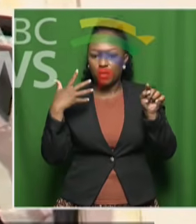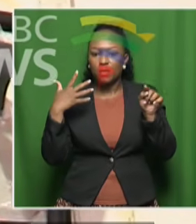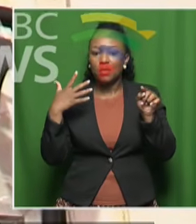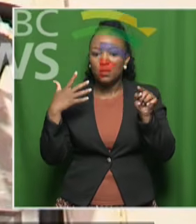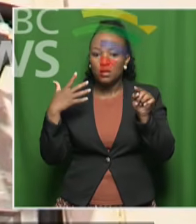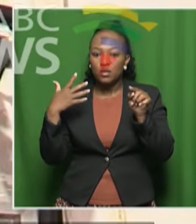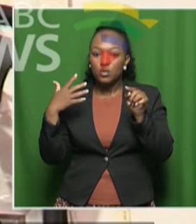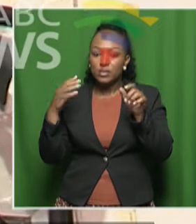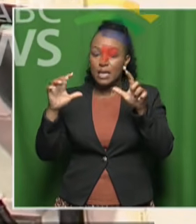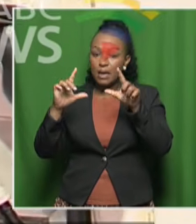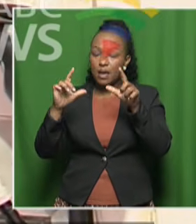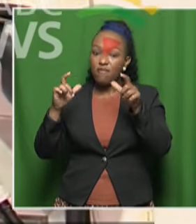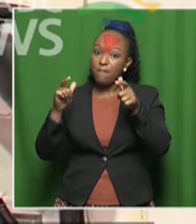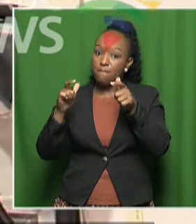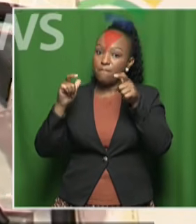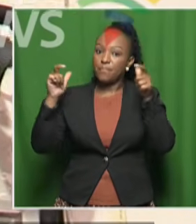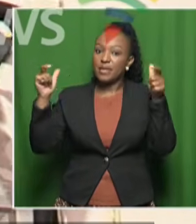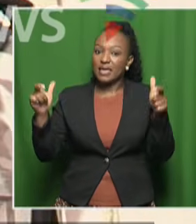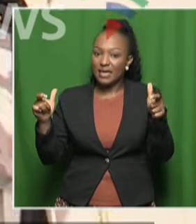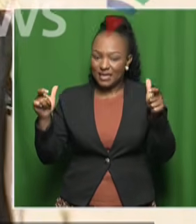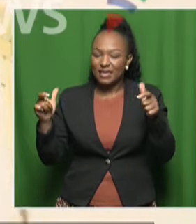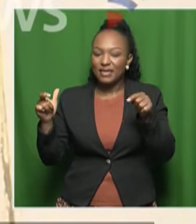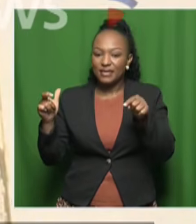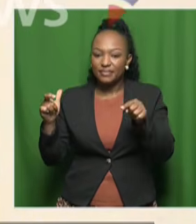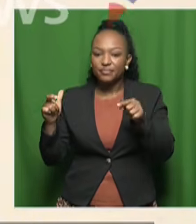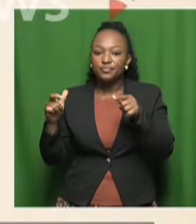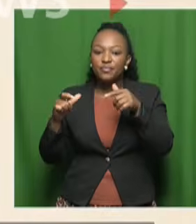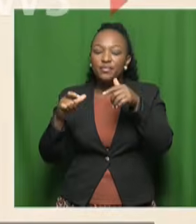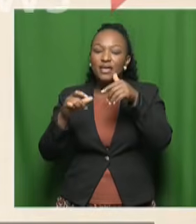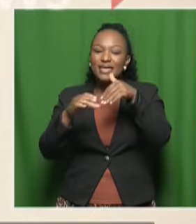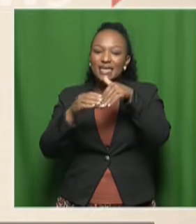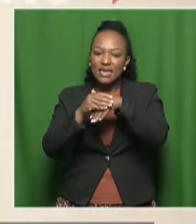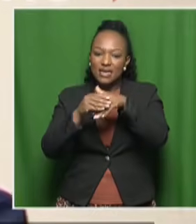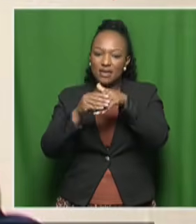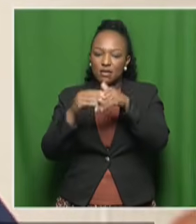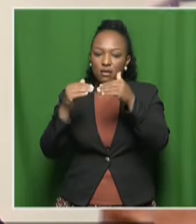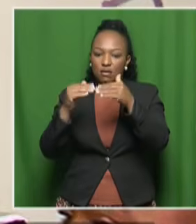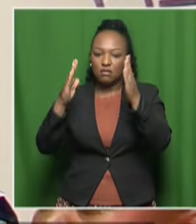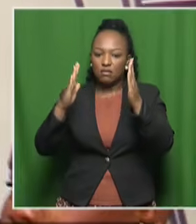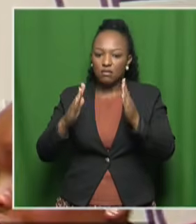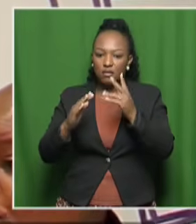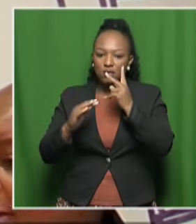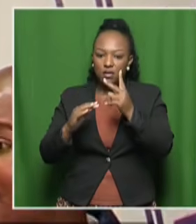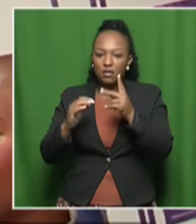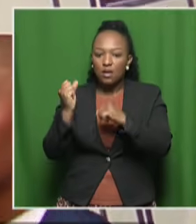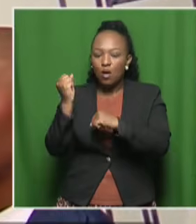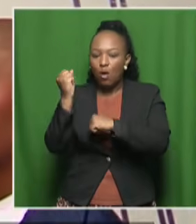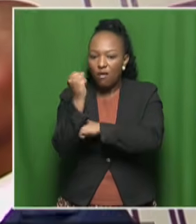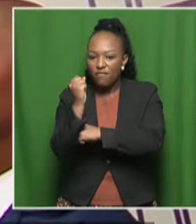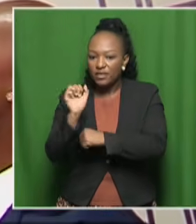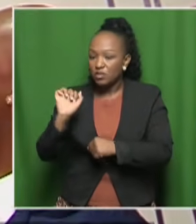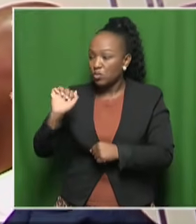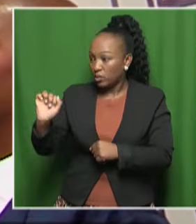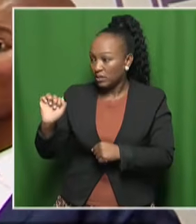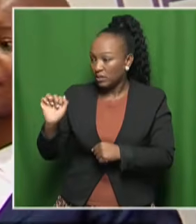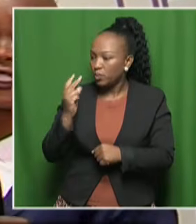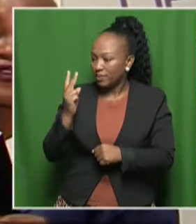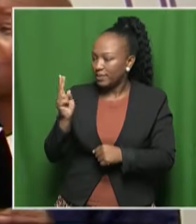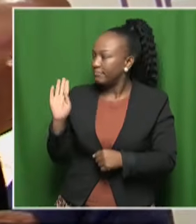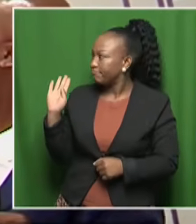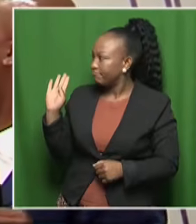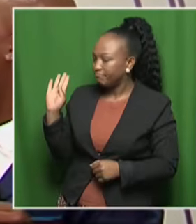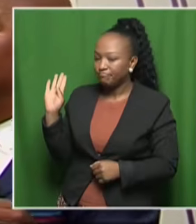there, there's a bigger one. And then we have different indoor units. This is the one that you see in your office, right? So